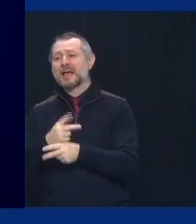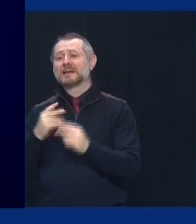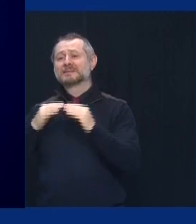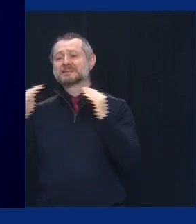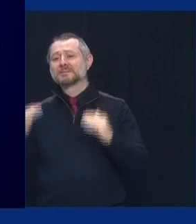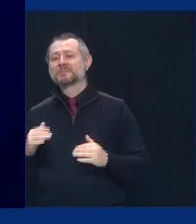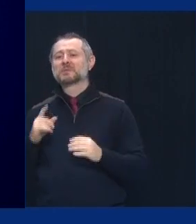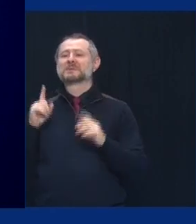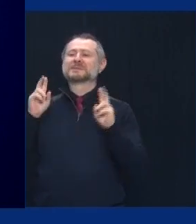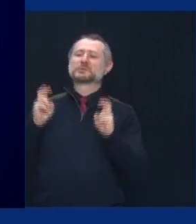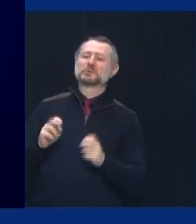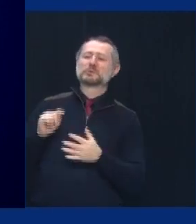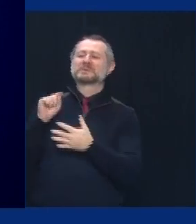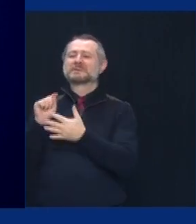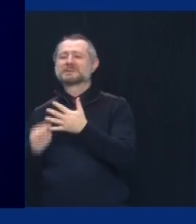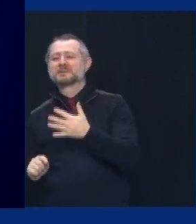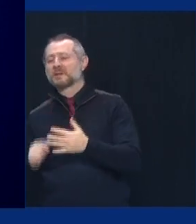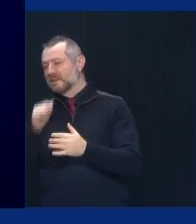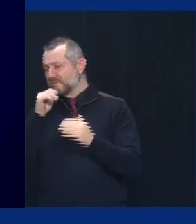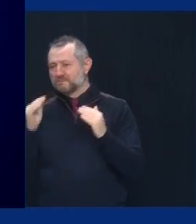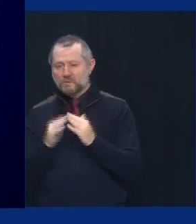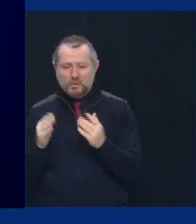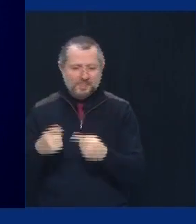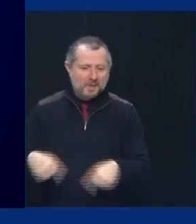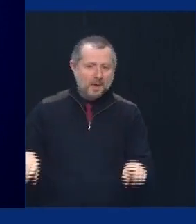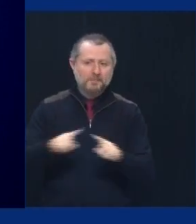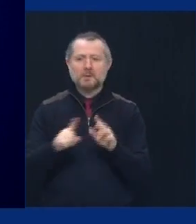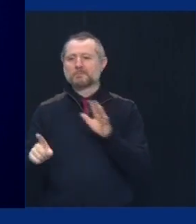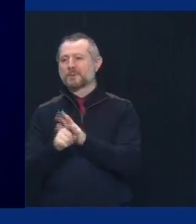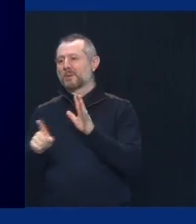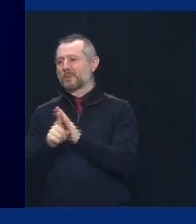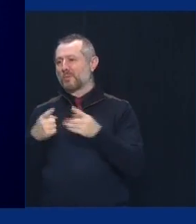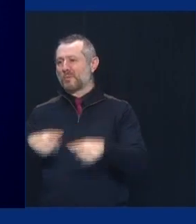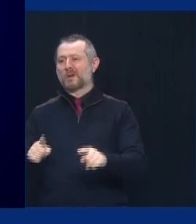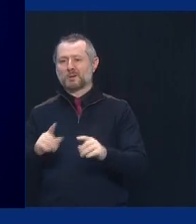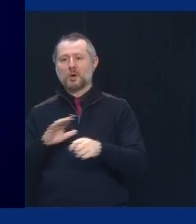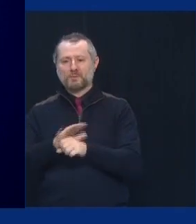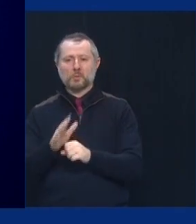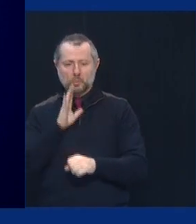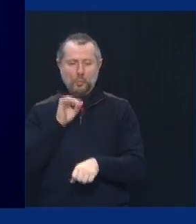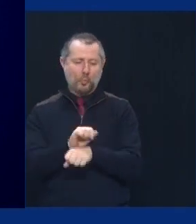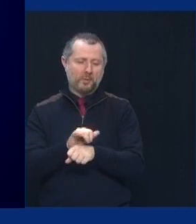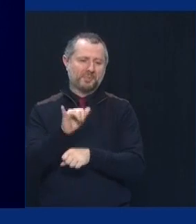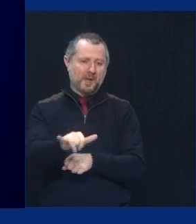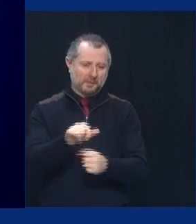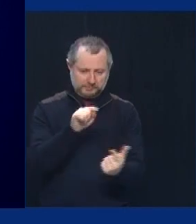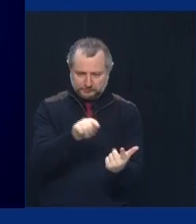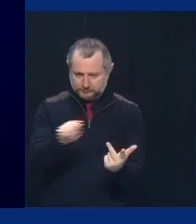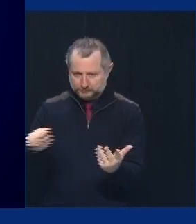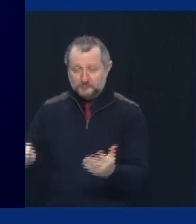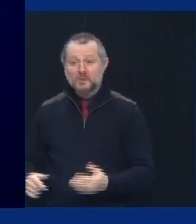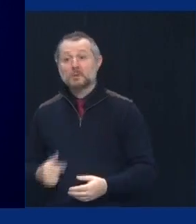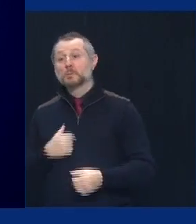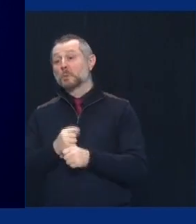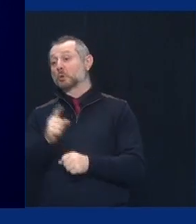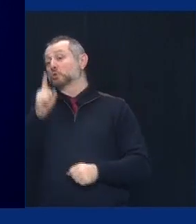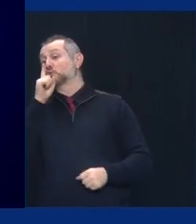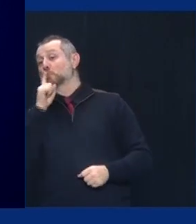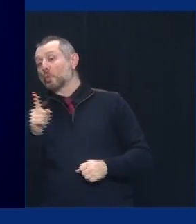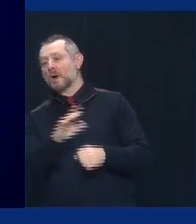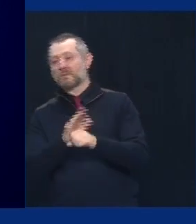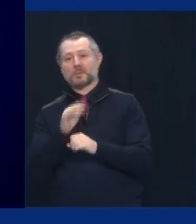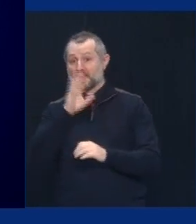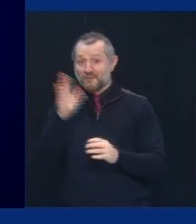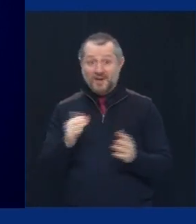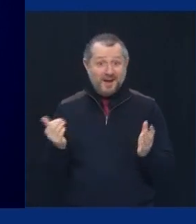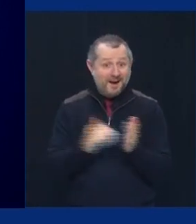in the first place that manifested through COVID. And the agenda will be to make sure not only COVID never happens again, but we